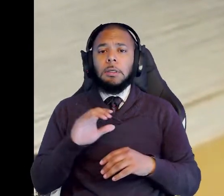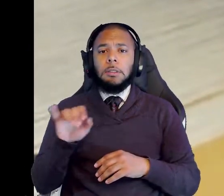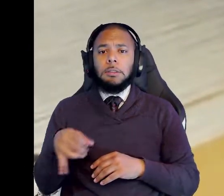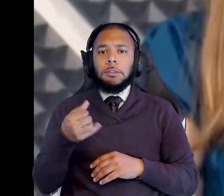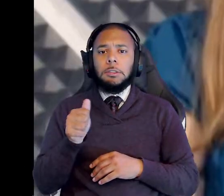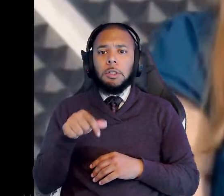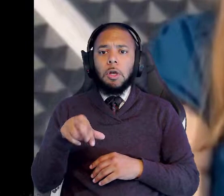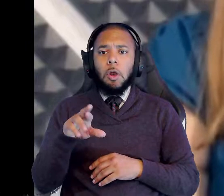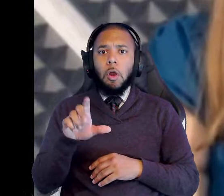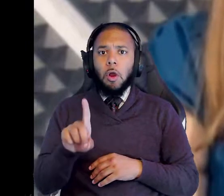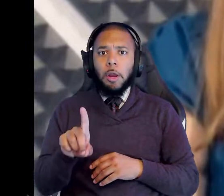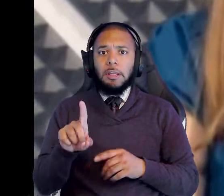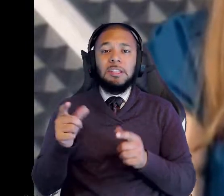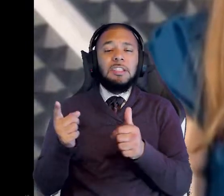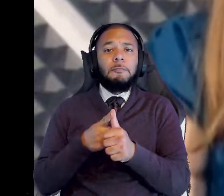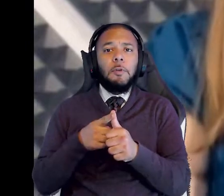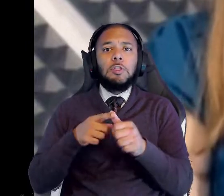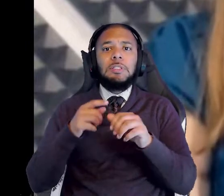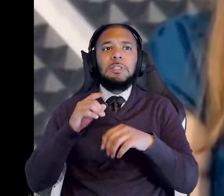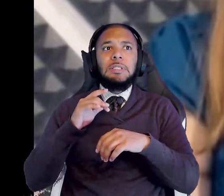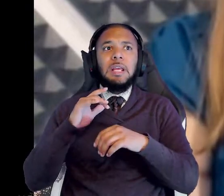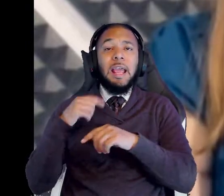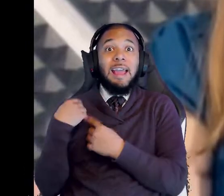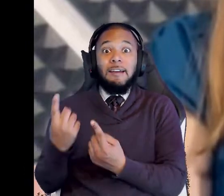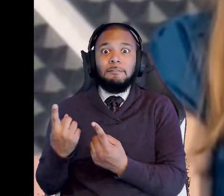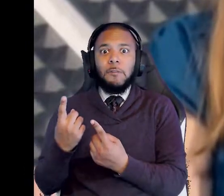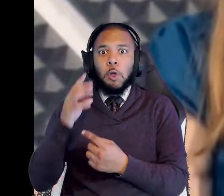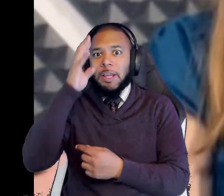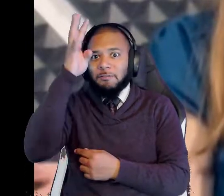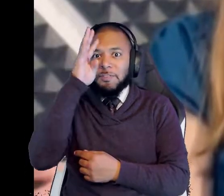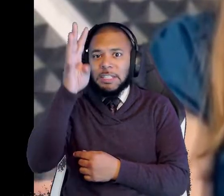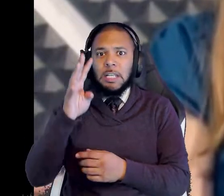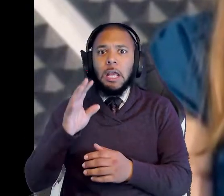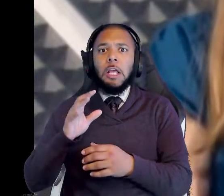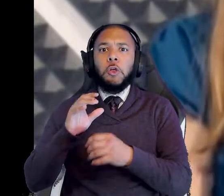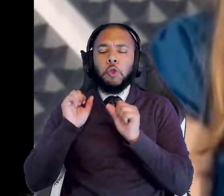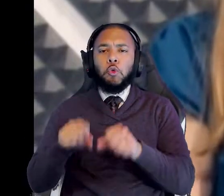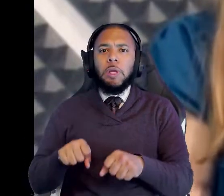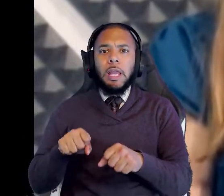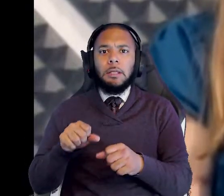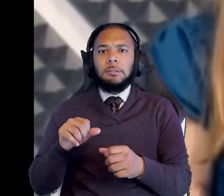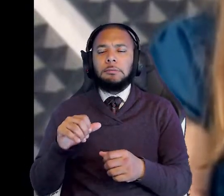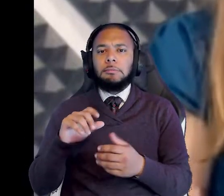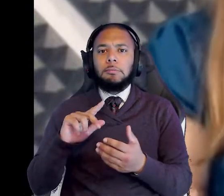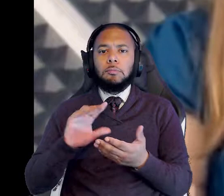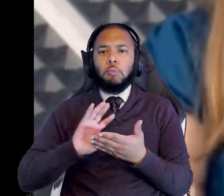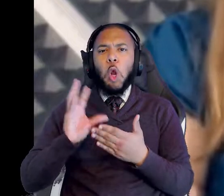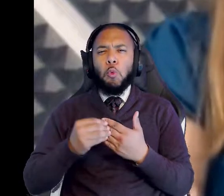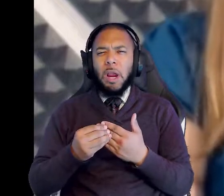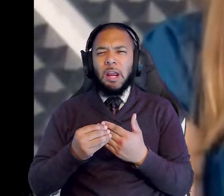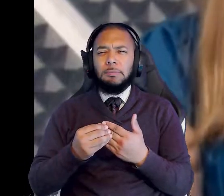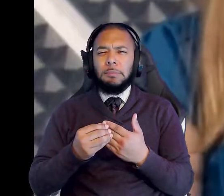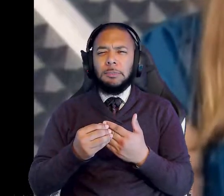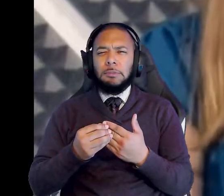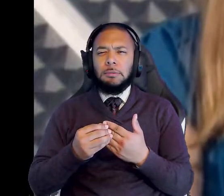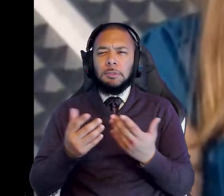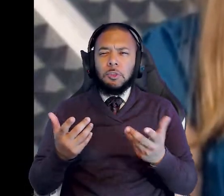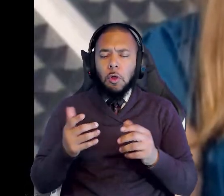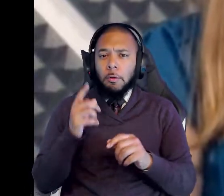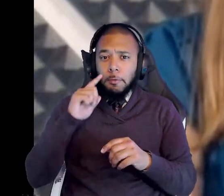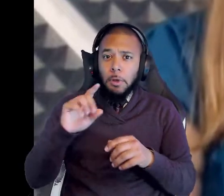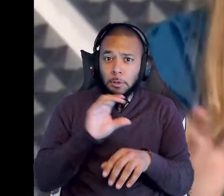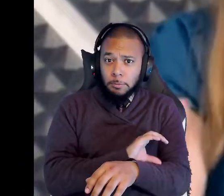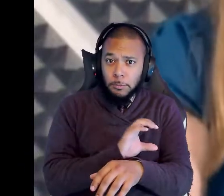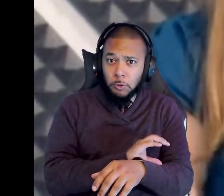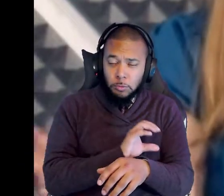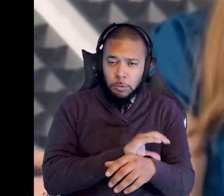that was ever programmed. So of course, when we're talking about the history of coding, the history of computers, we're going to be talking about some computer